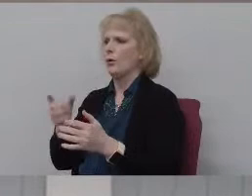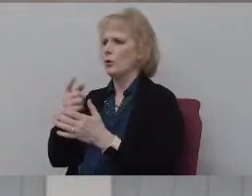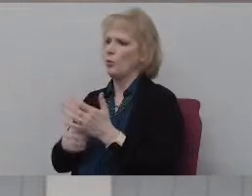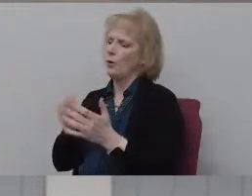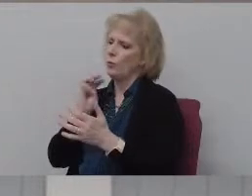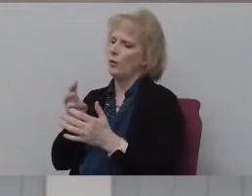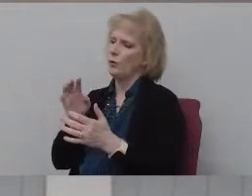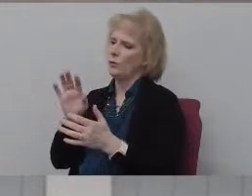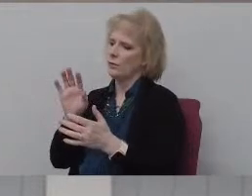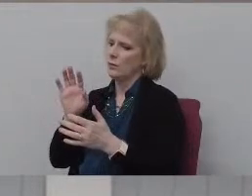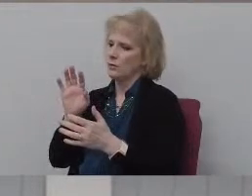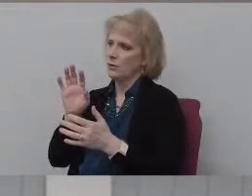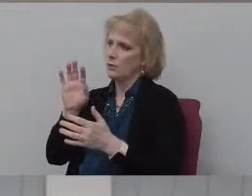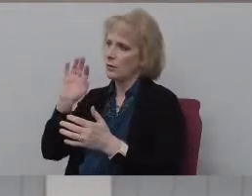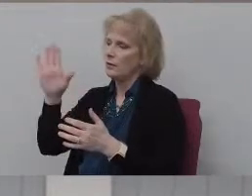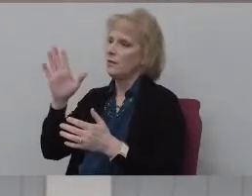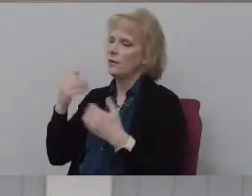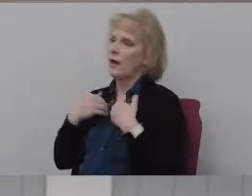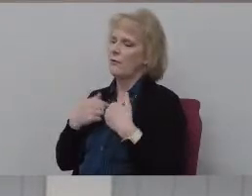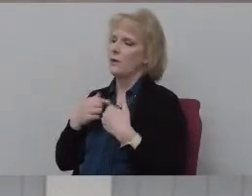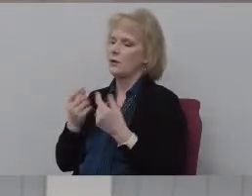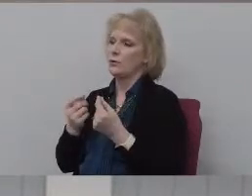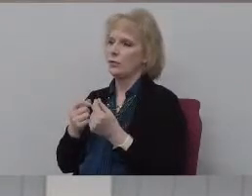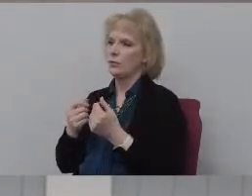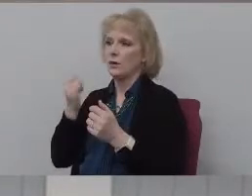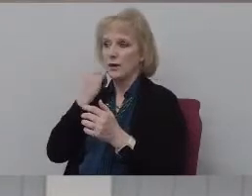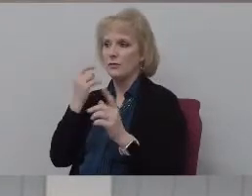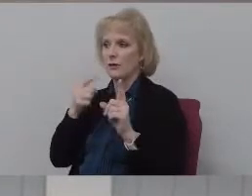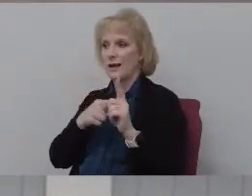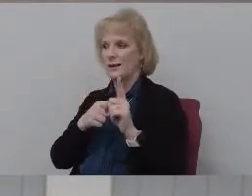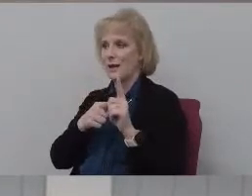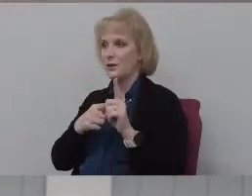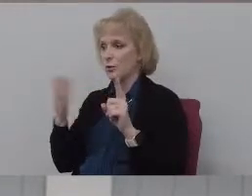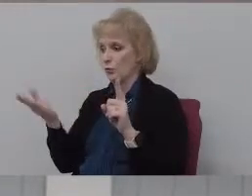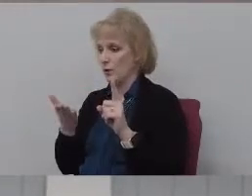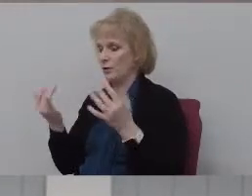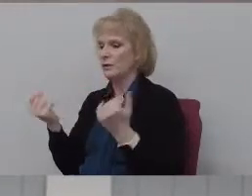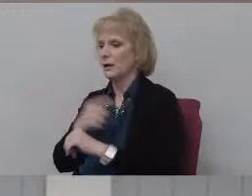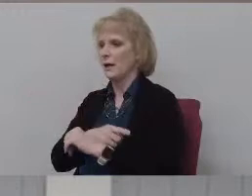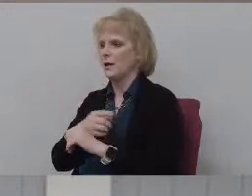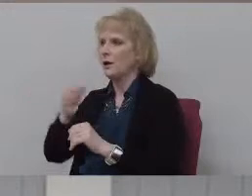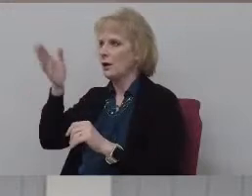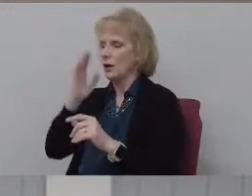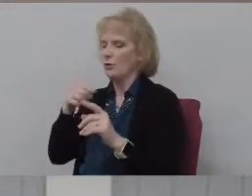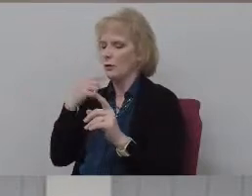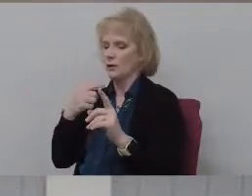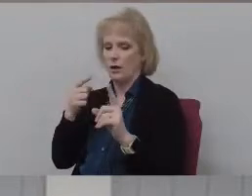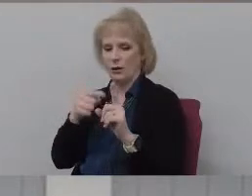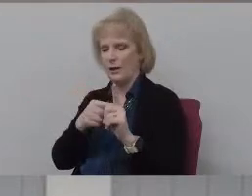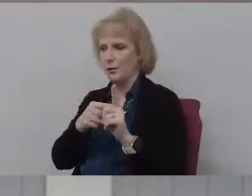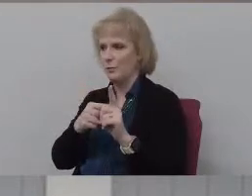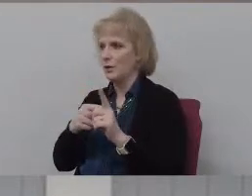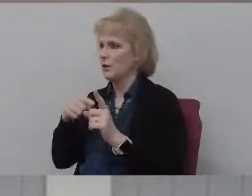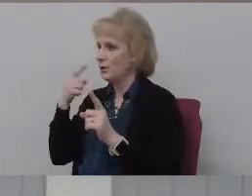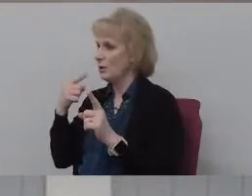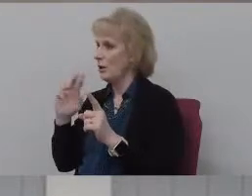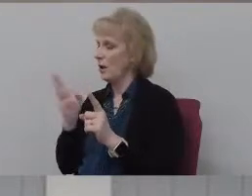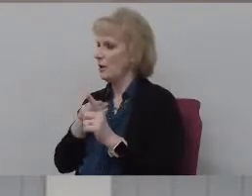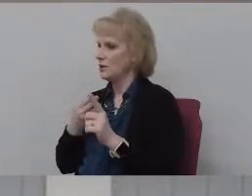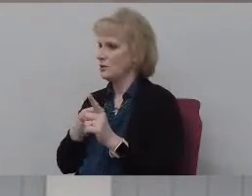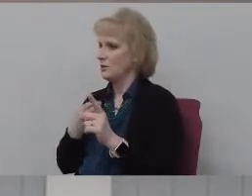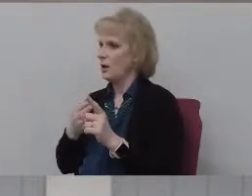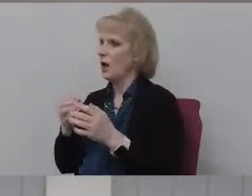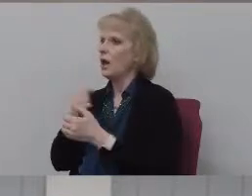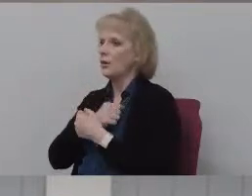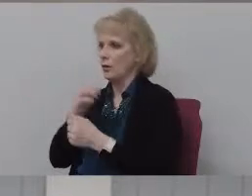Well, if Nathan were here today, God would tell him to tell us, love God's house and remember it's